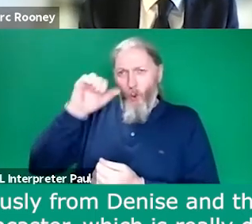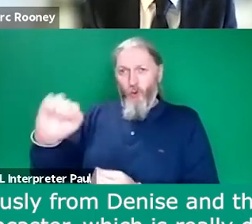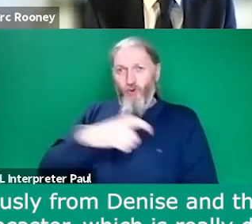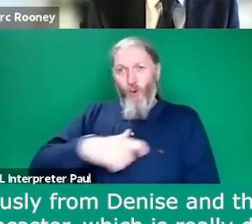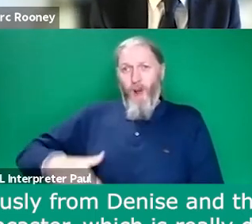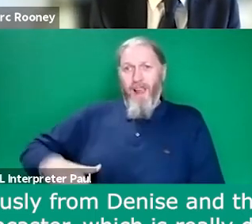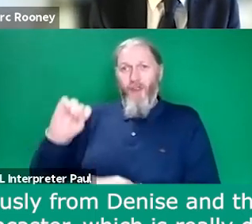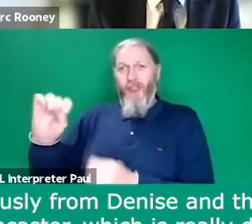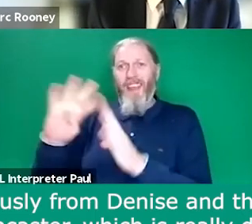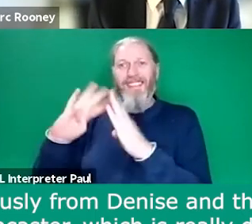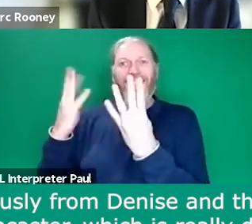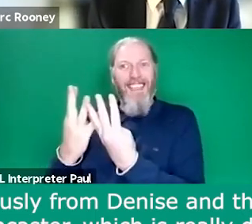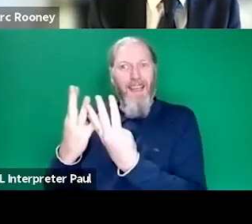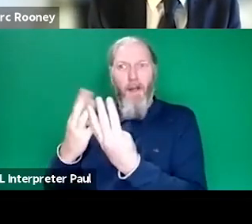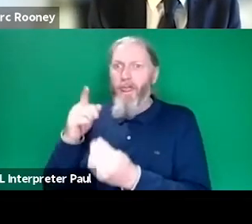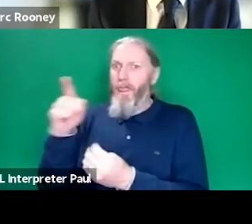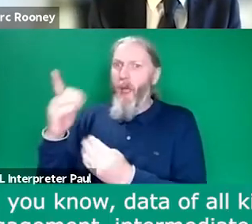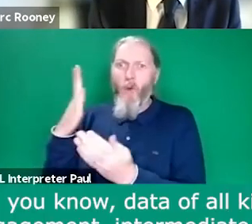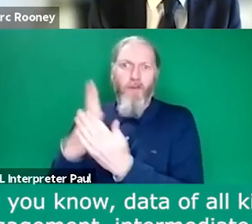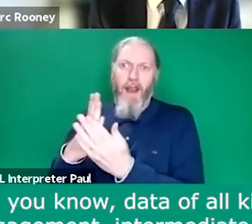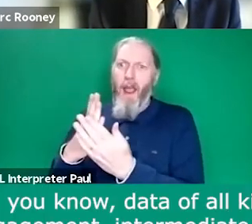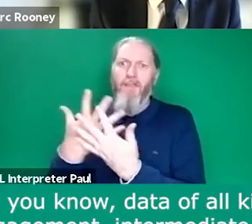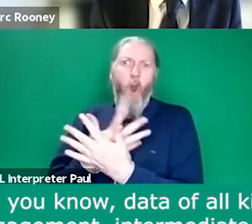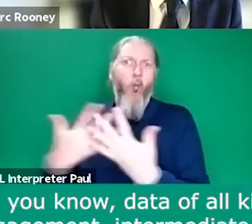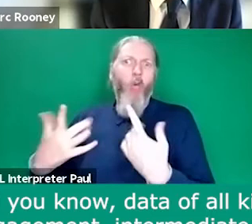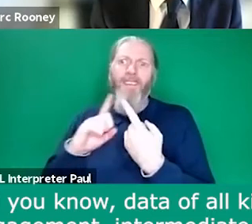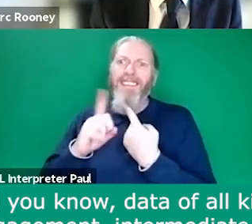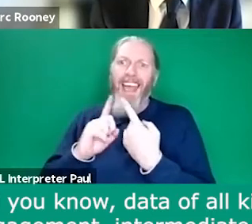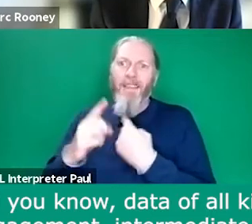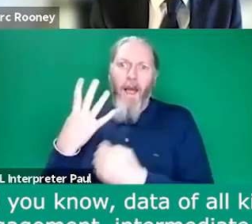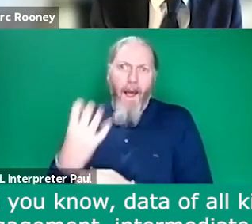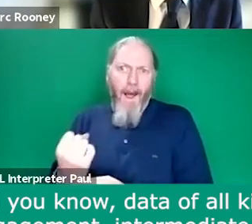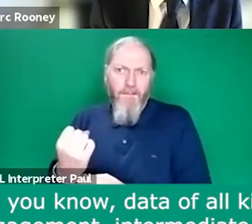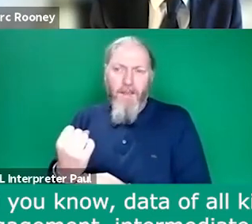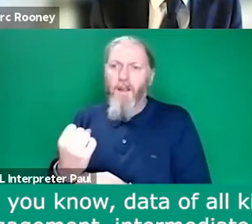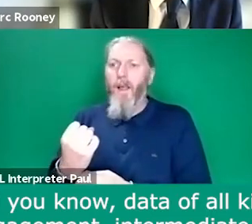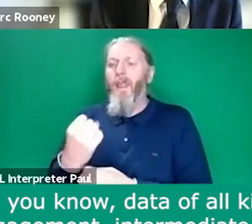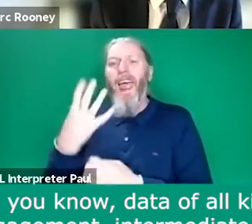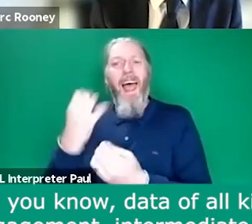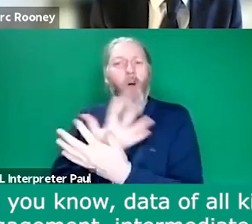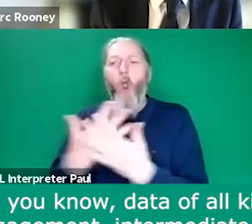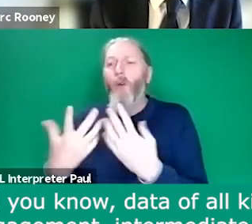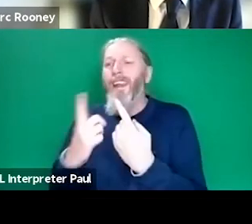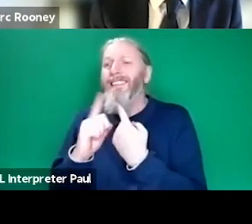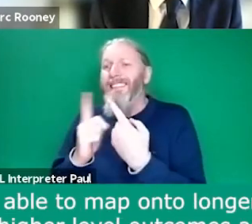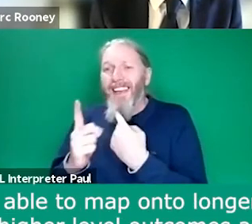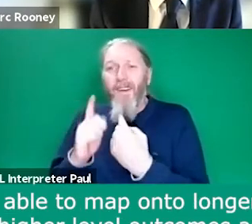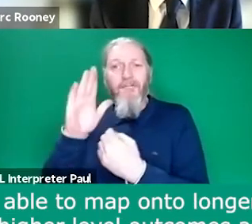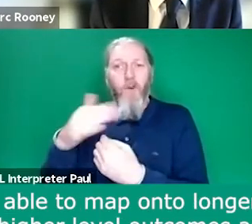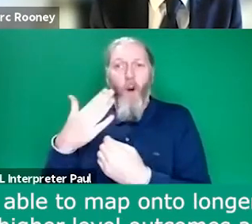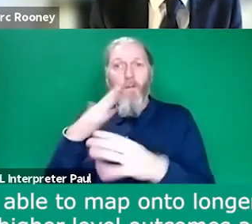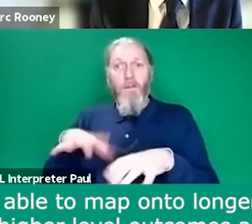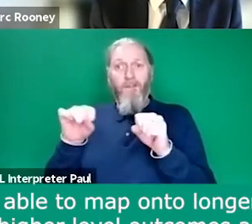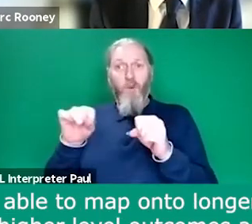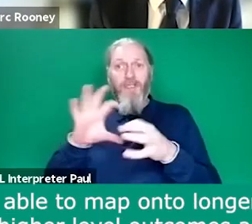Doncaster. Doncaster's really data rich, and it's, you know, data of all kinds, from engagement, intermediate outcomes, being able